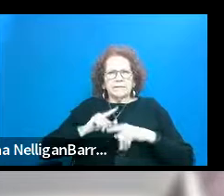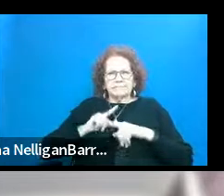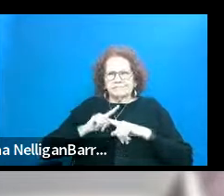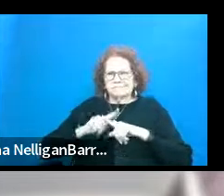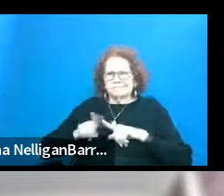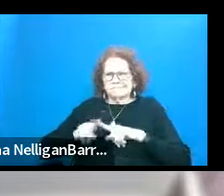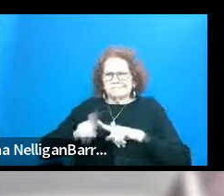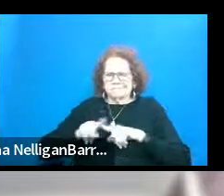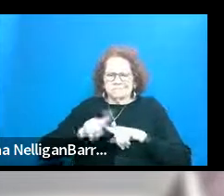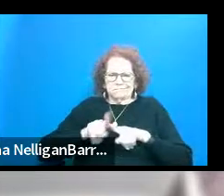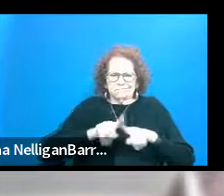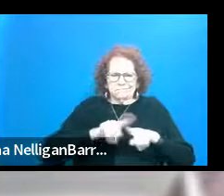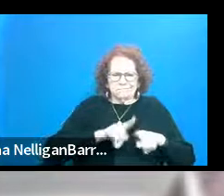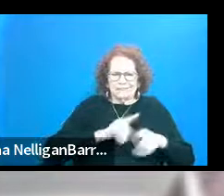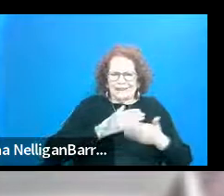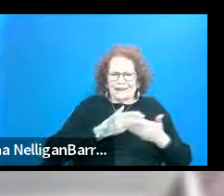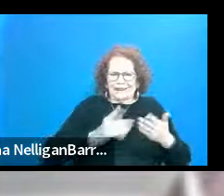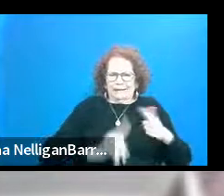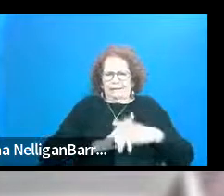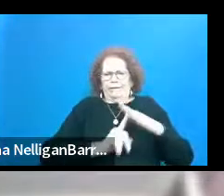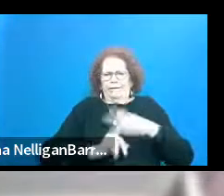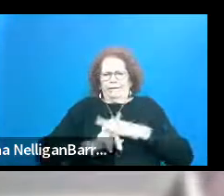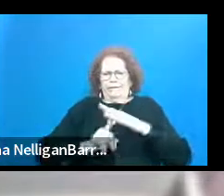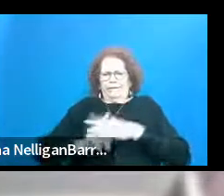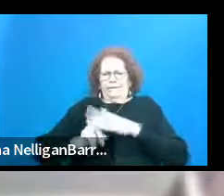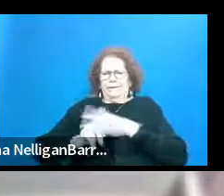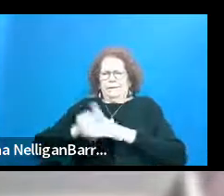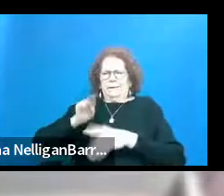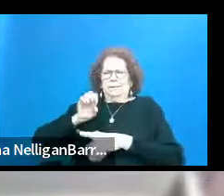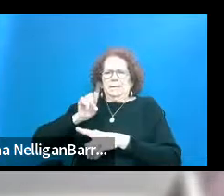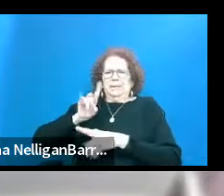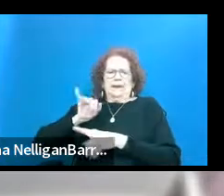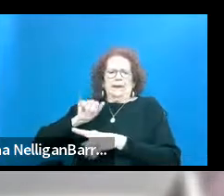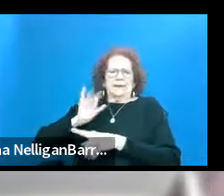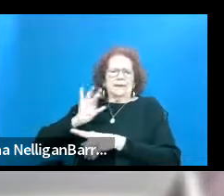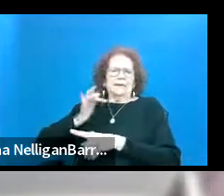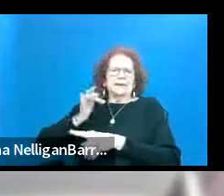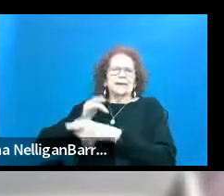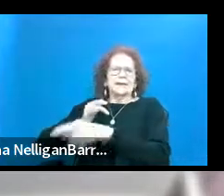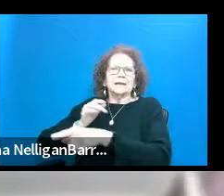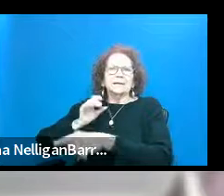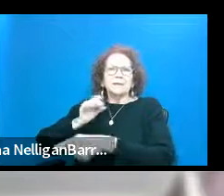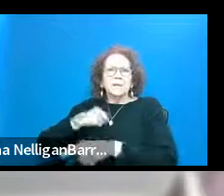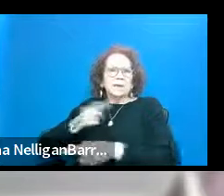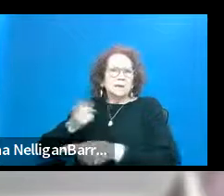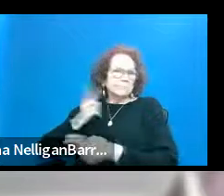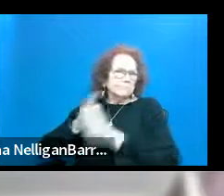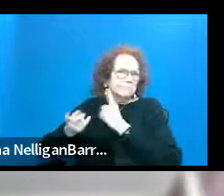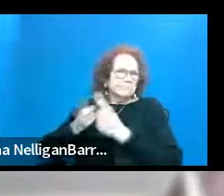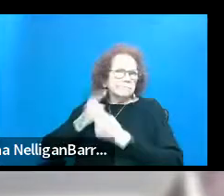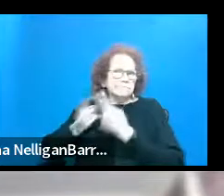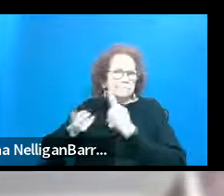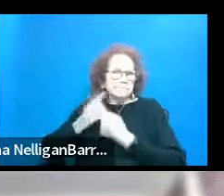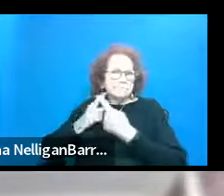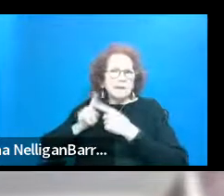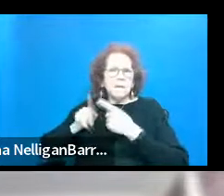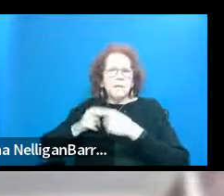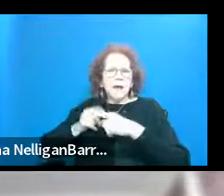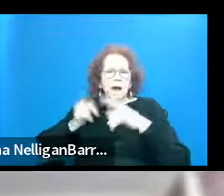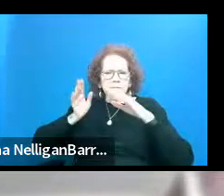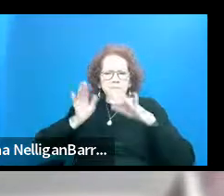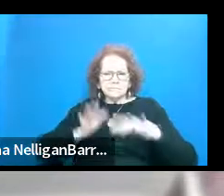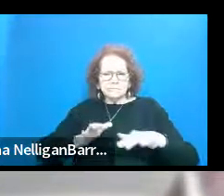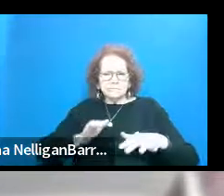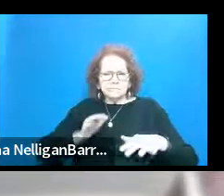hard to keep up with everything going on. So really want to hear from the state monitor while she's here and appointed to understand the challenges before we get into our budget